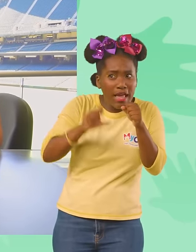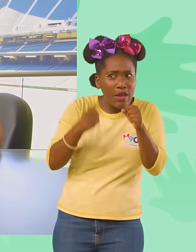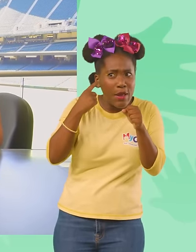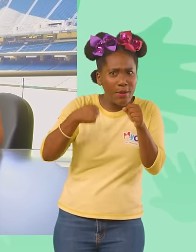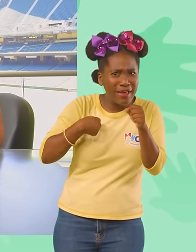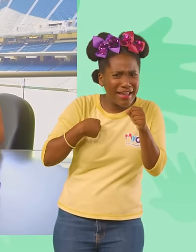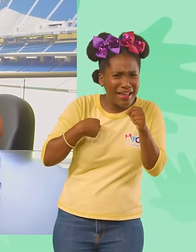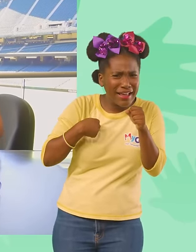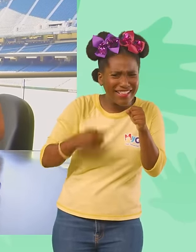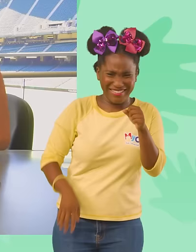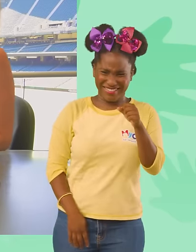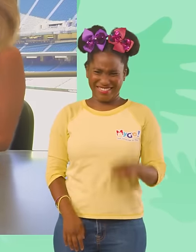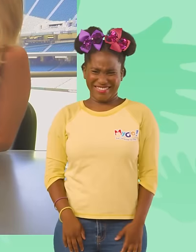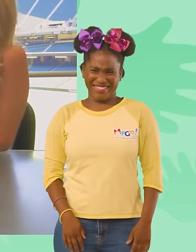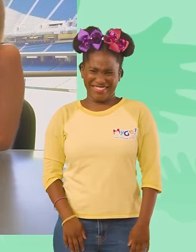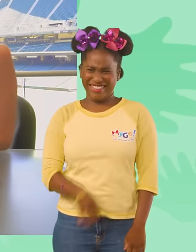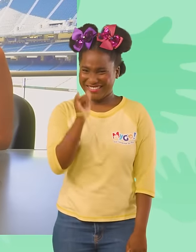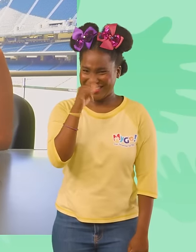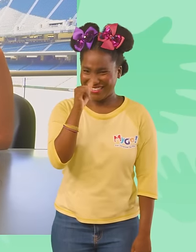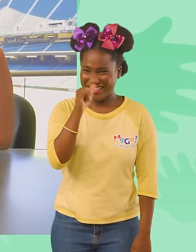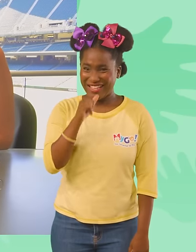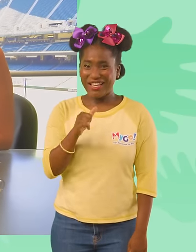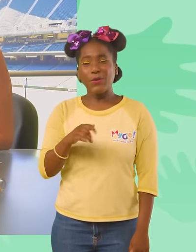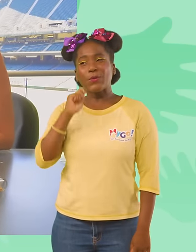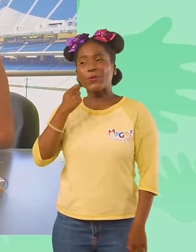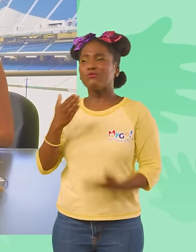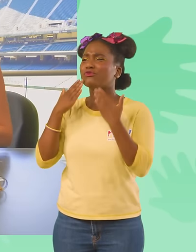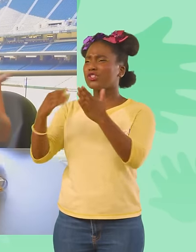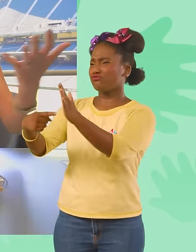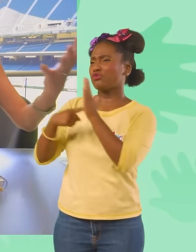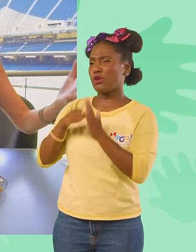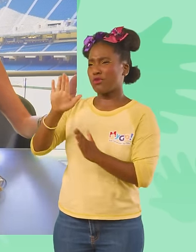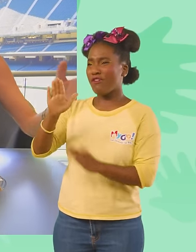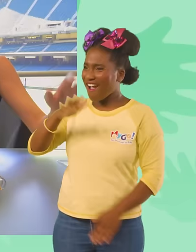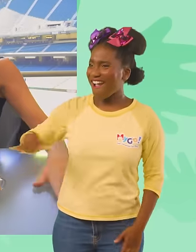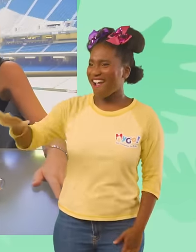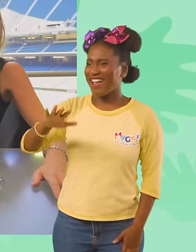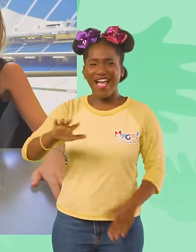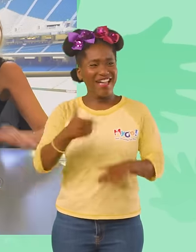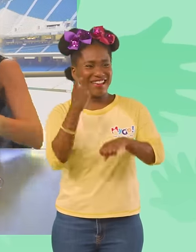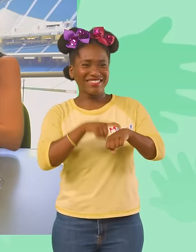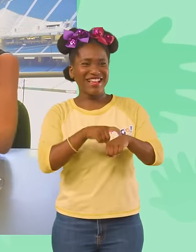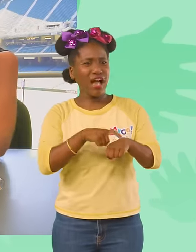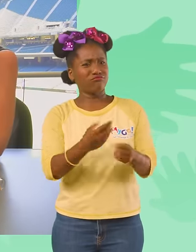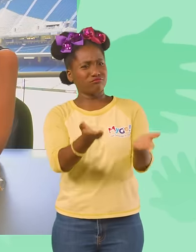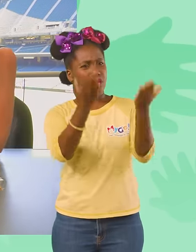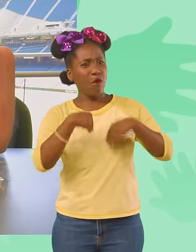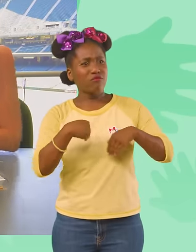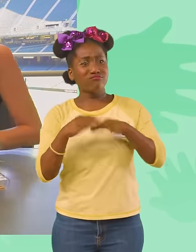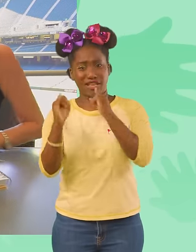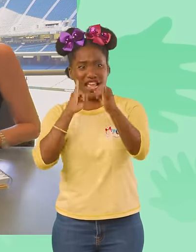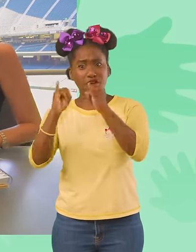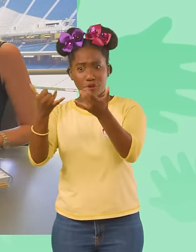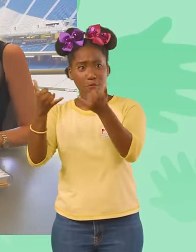you hear me? Oh, that's silly. Well, cool. Thanks for showing me your spot. Yeah, anytime. Stop by our desk and I'll send you down to